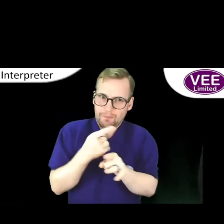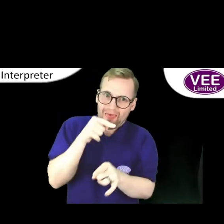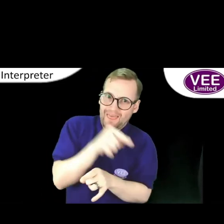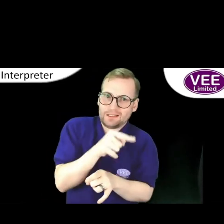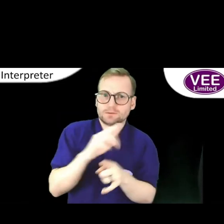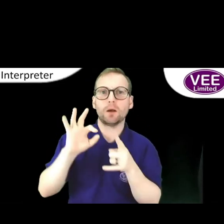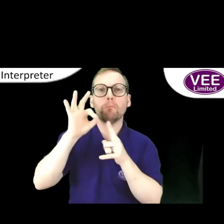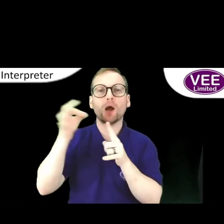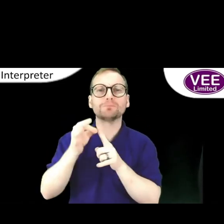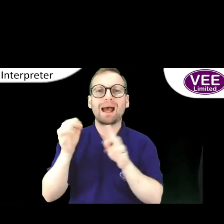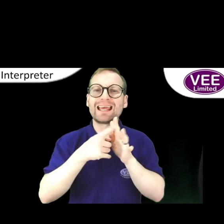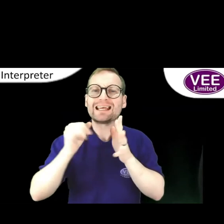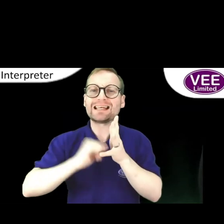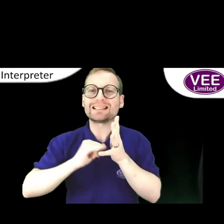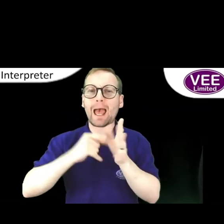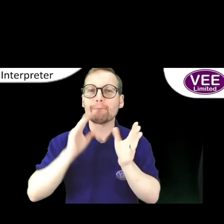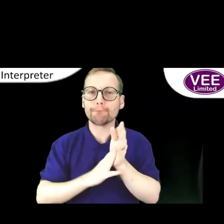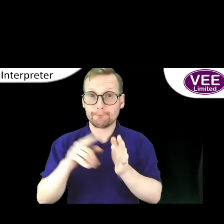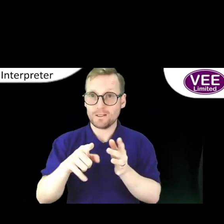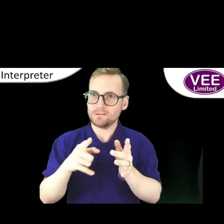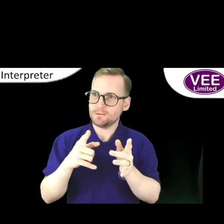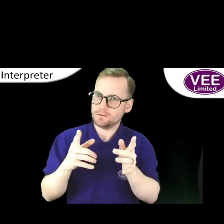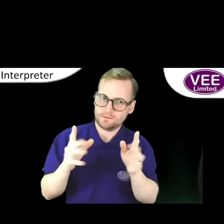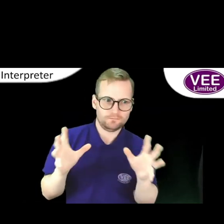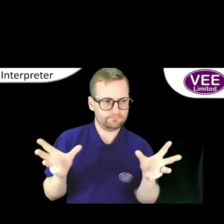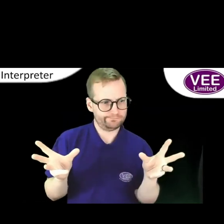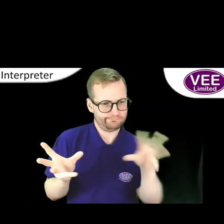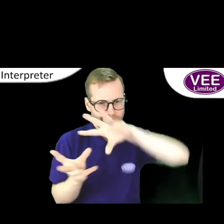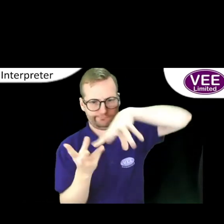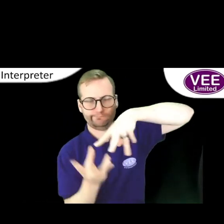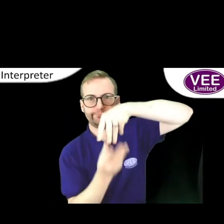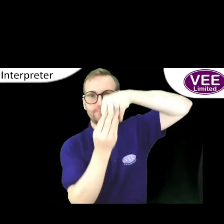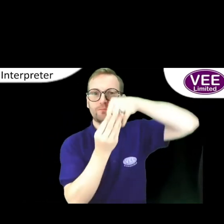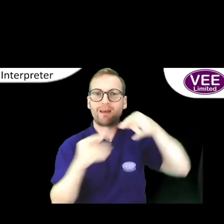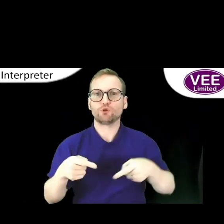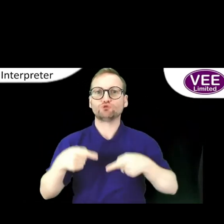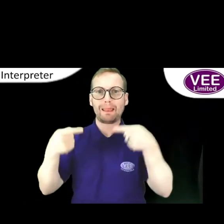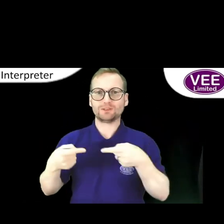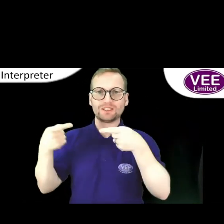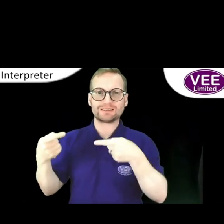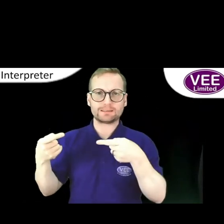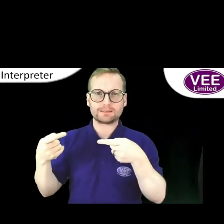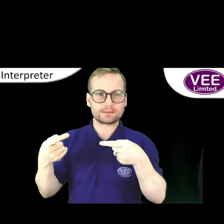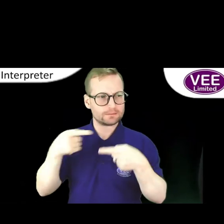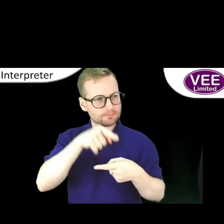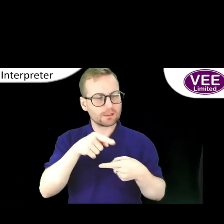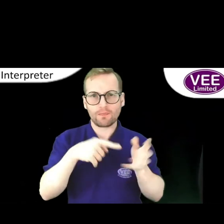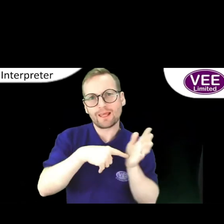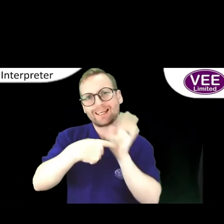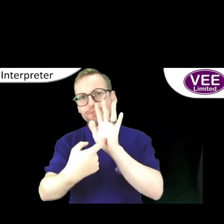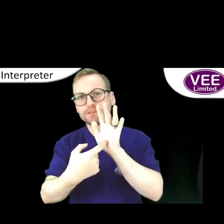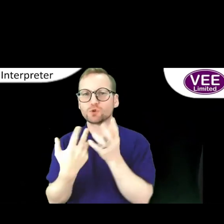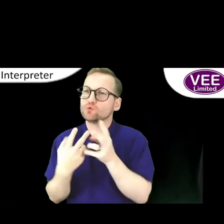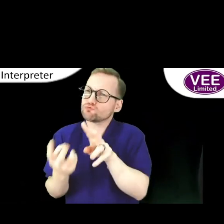raised by Issam, the issues these objects raise, the challenges faced by those who move, and the challenges this presents to